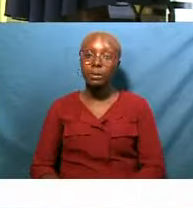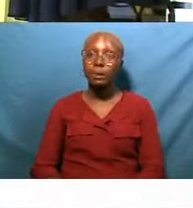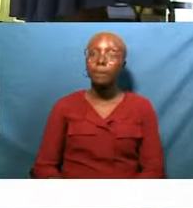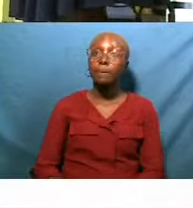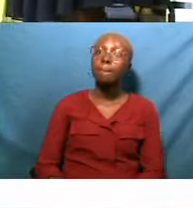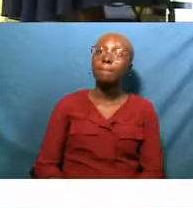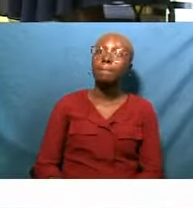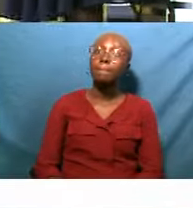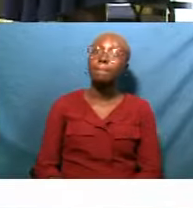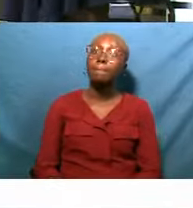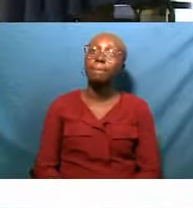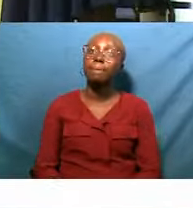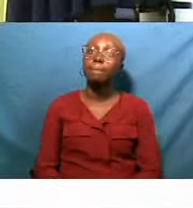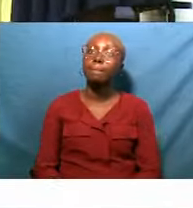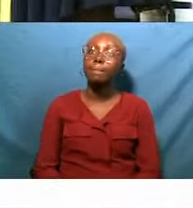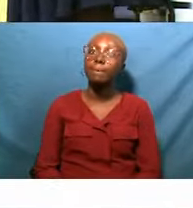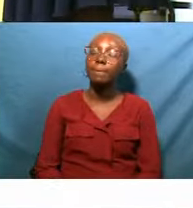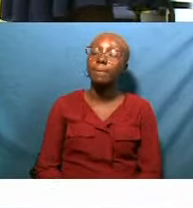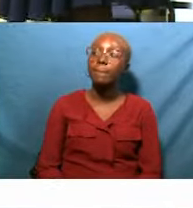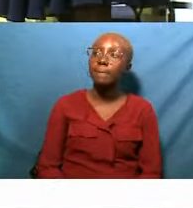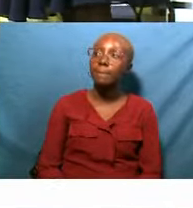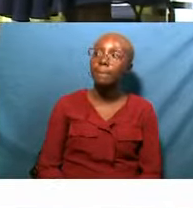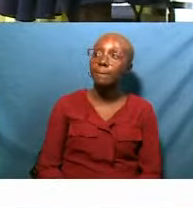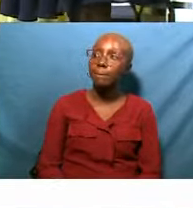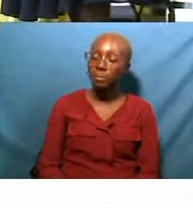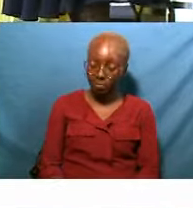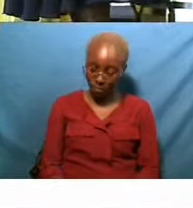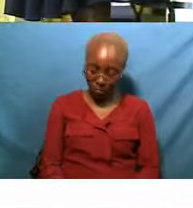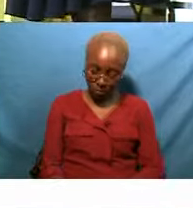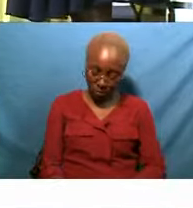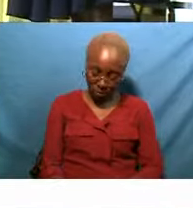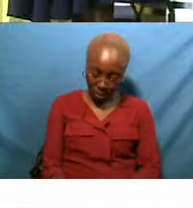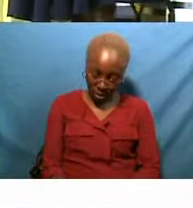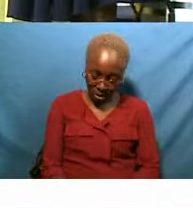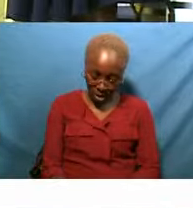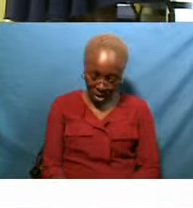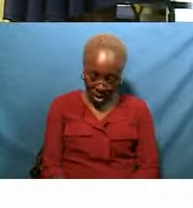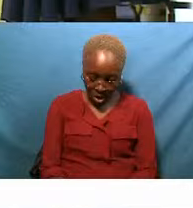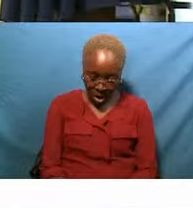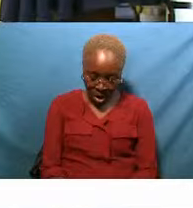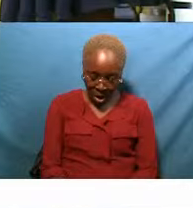all, here in the love of Christ I